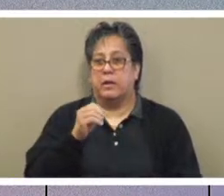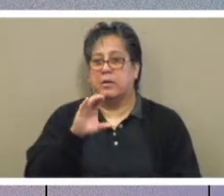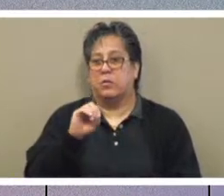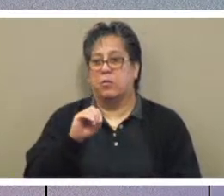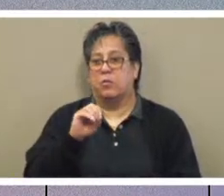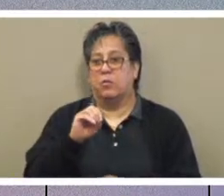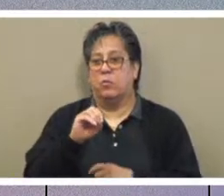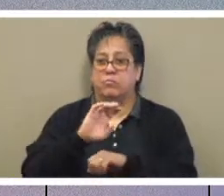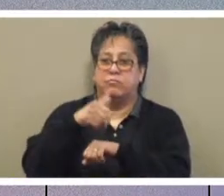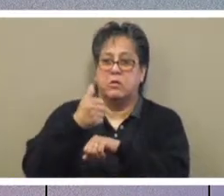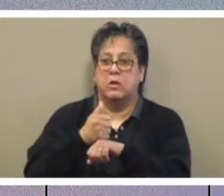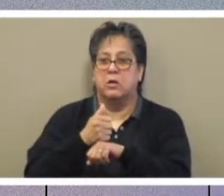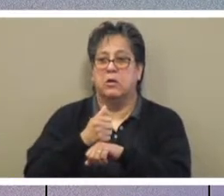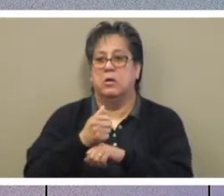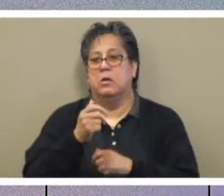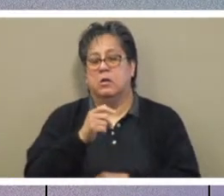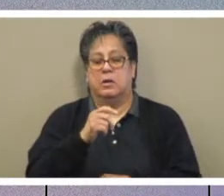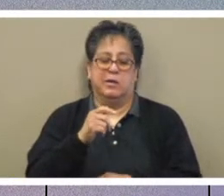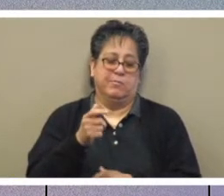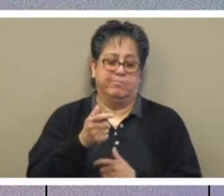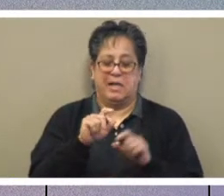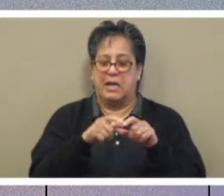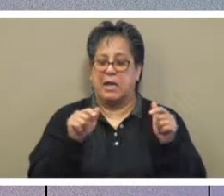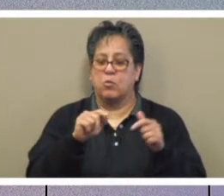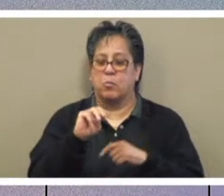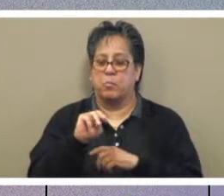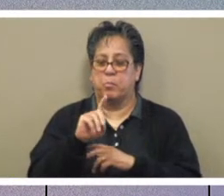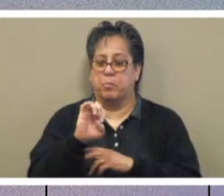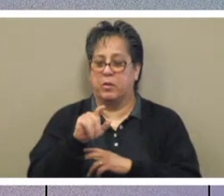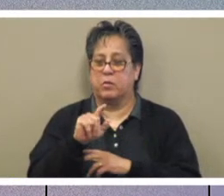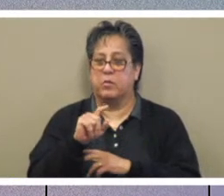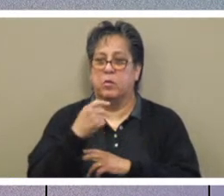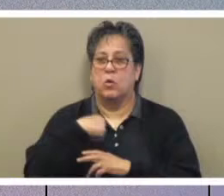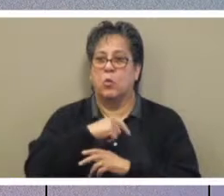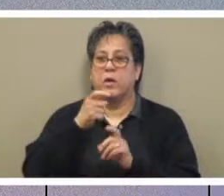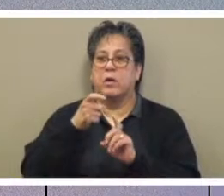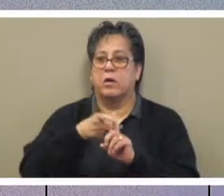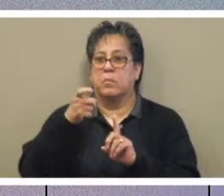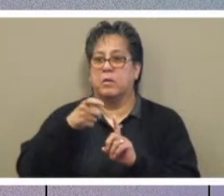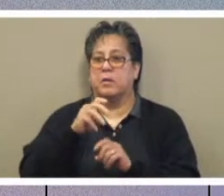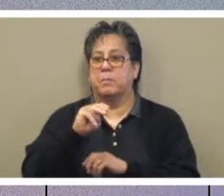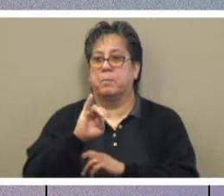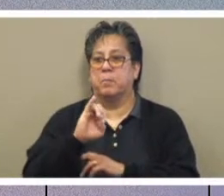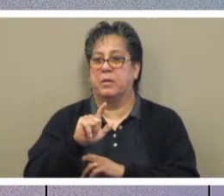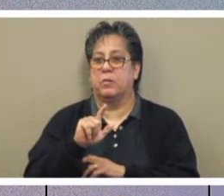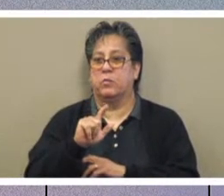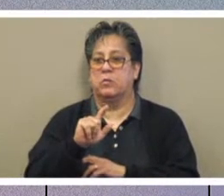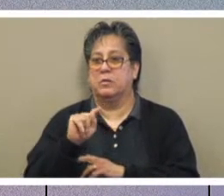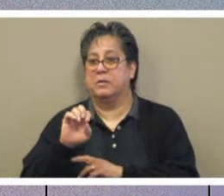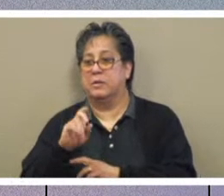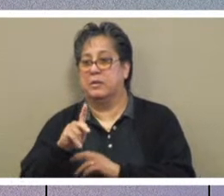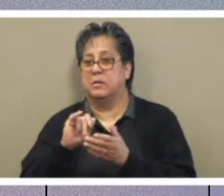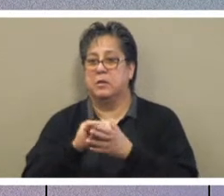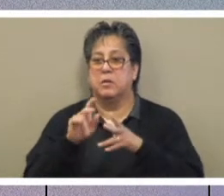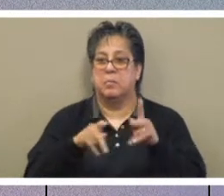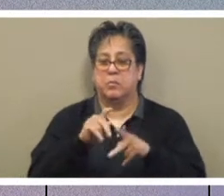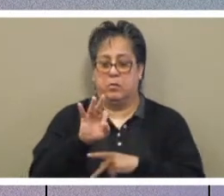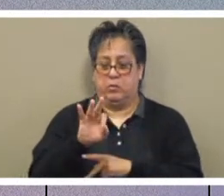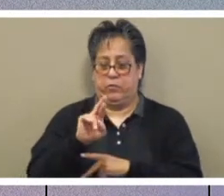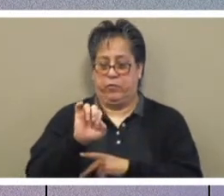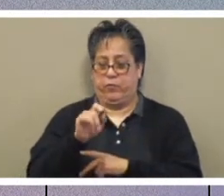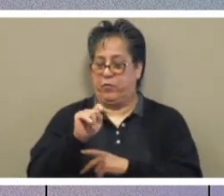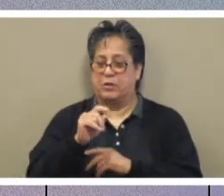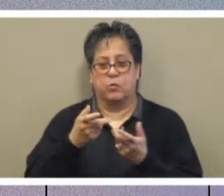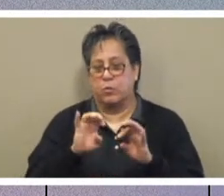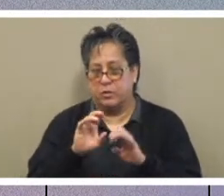building a small language model for logistics. That means is we're automating the manual tasks that people in freight don't want to do,